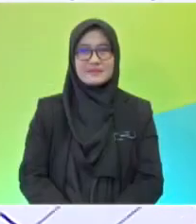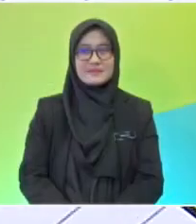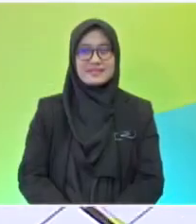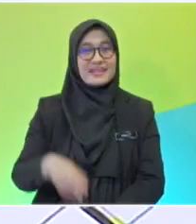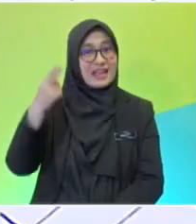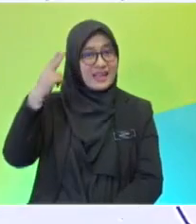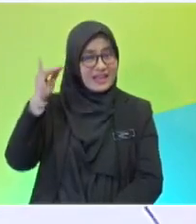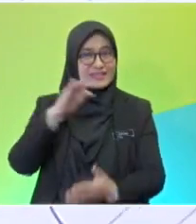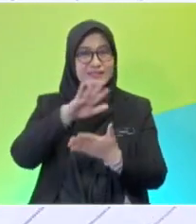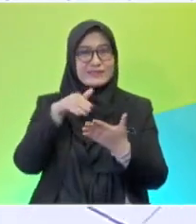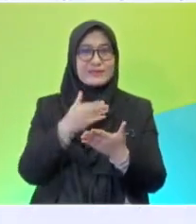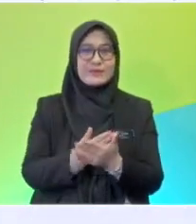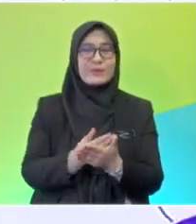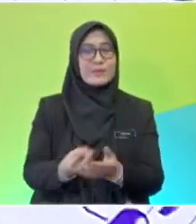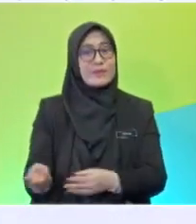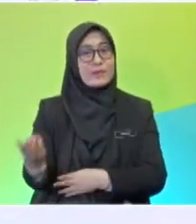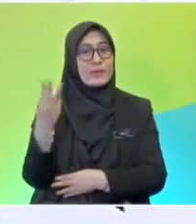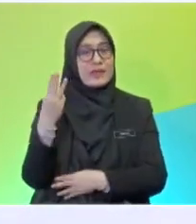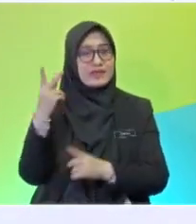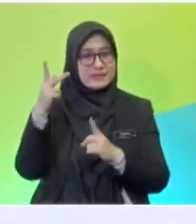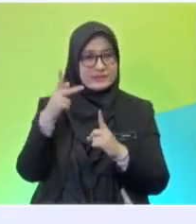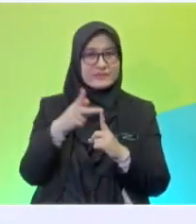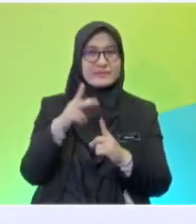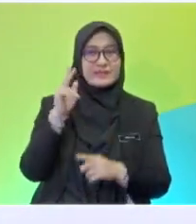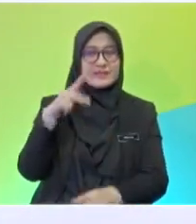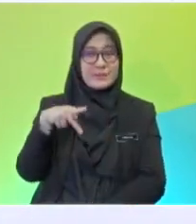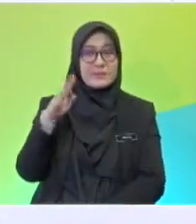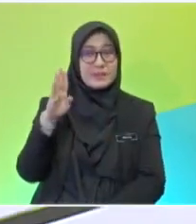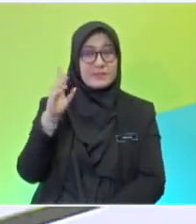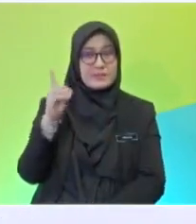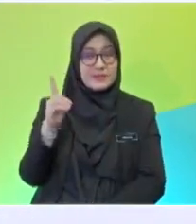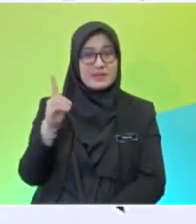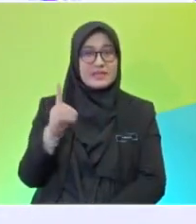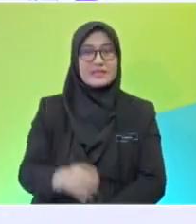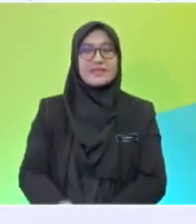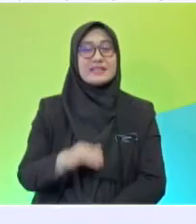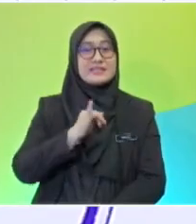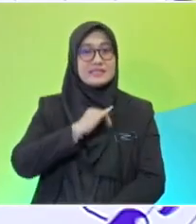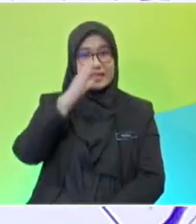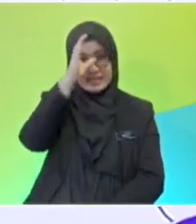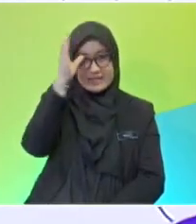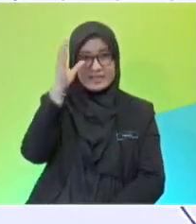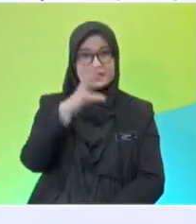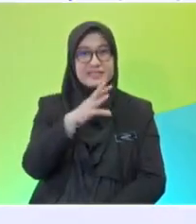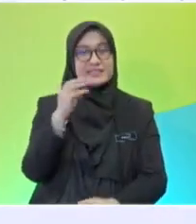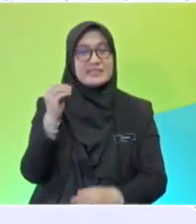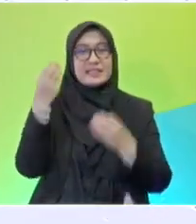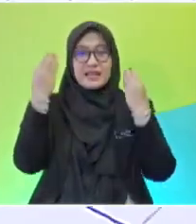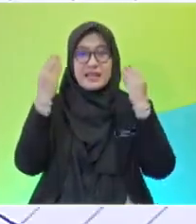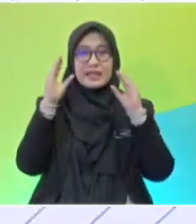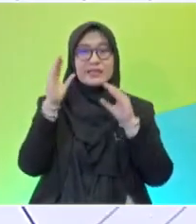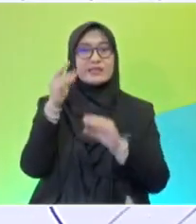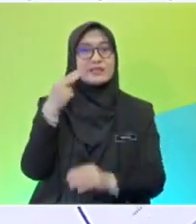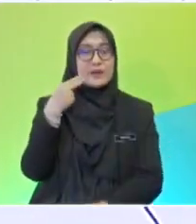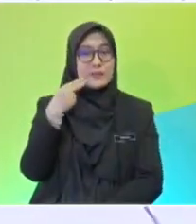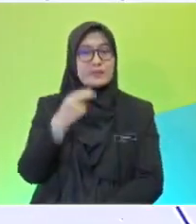Hi everyone, welcome to Pentaksiran Bilik Darjah, only on EduwebTV KPM with me Chris MJ as well as Miss Ima for today's